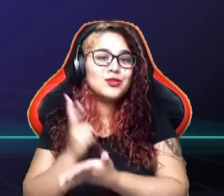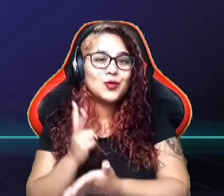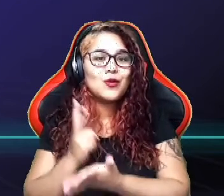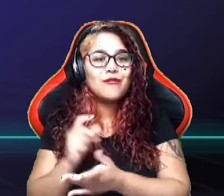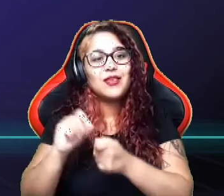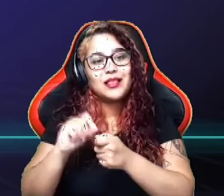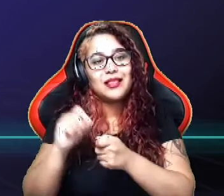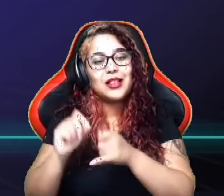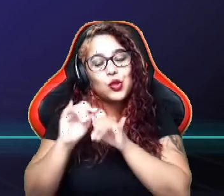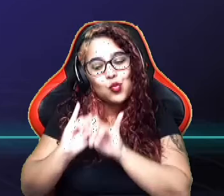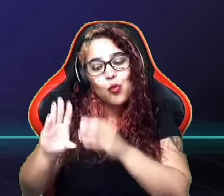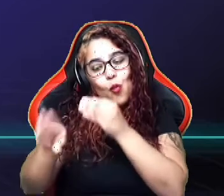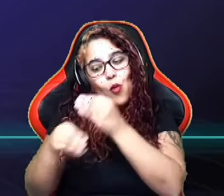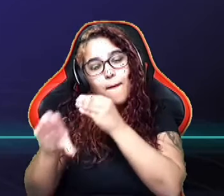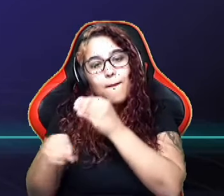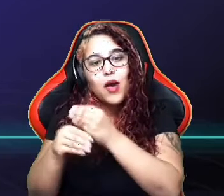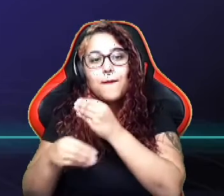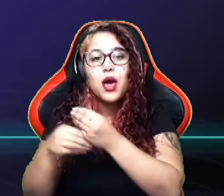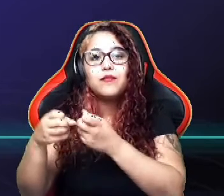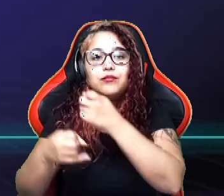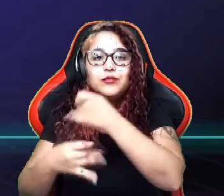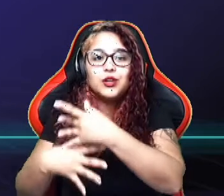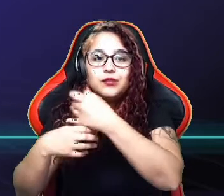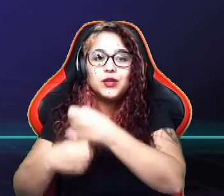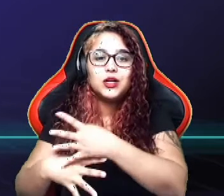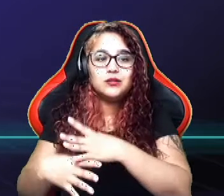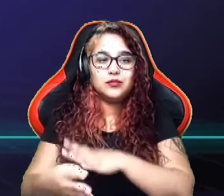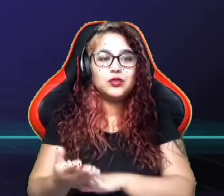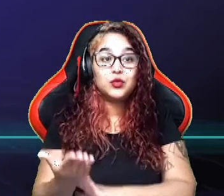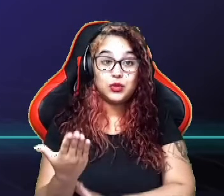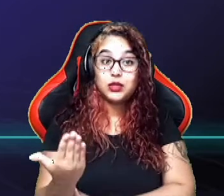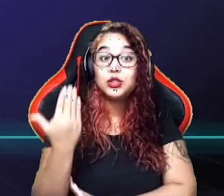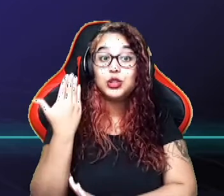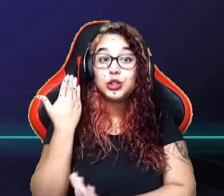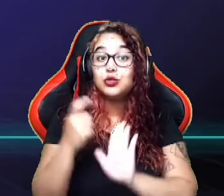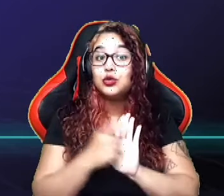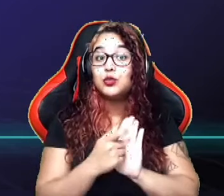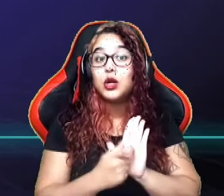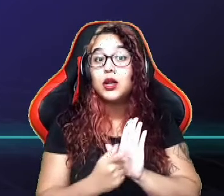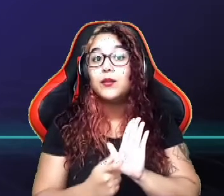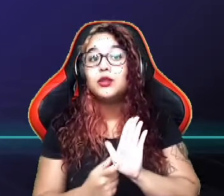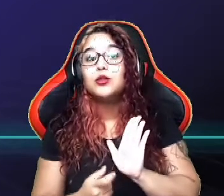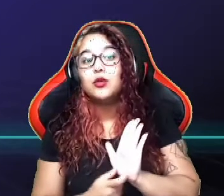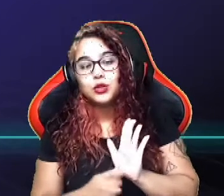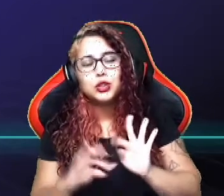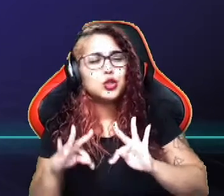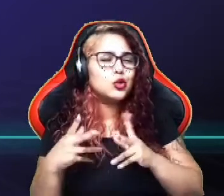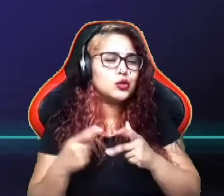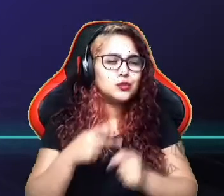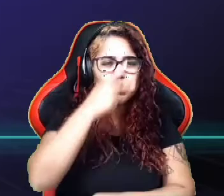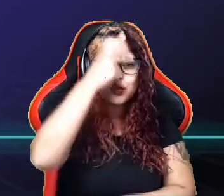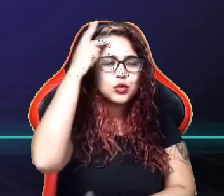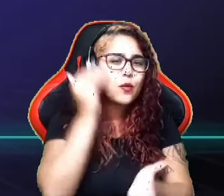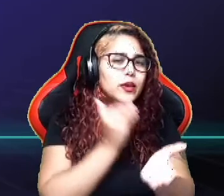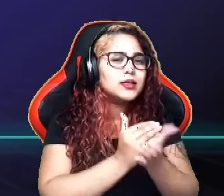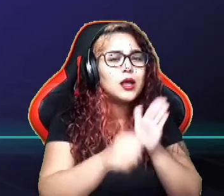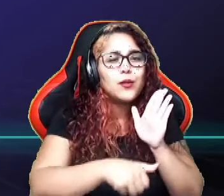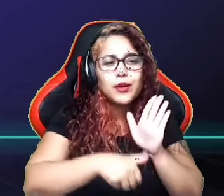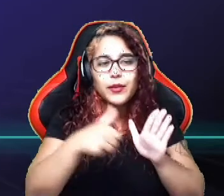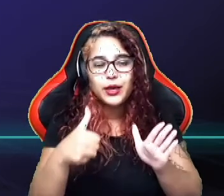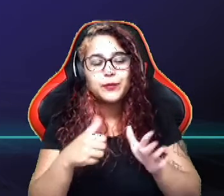And Marcos continues to write about these antiques, right? Those older games and